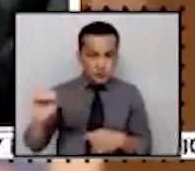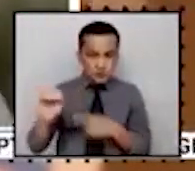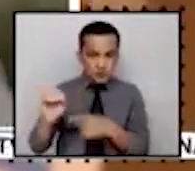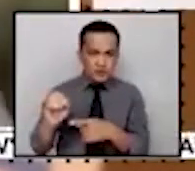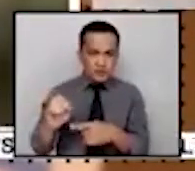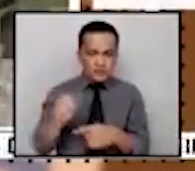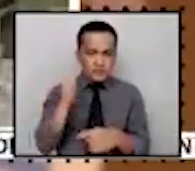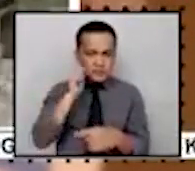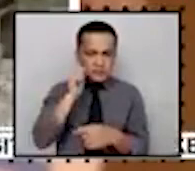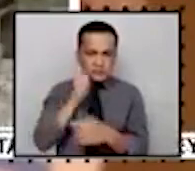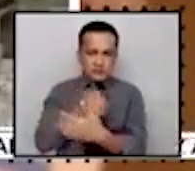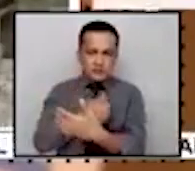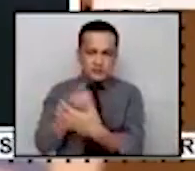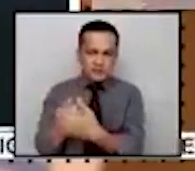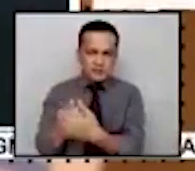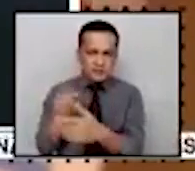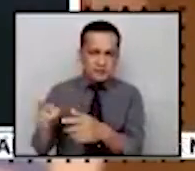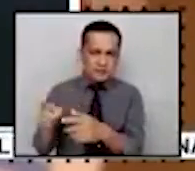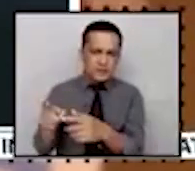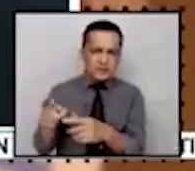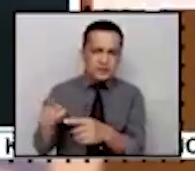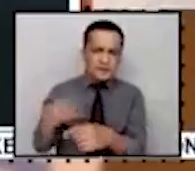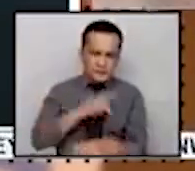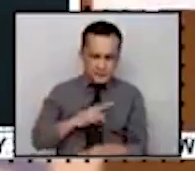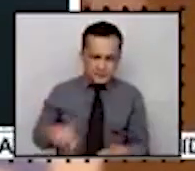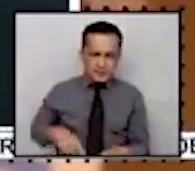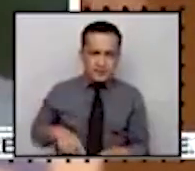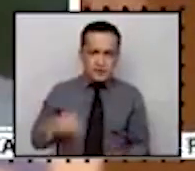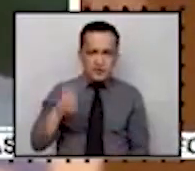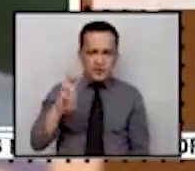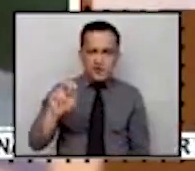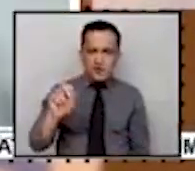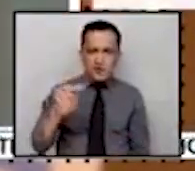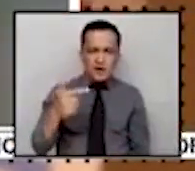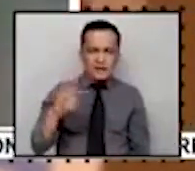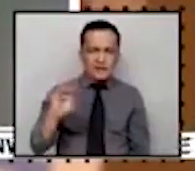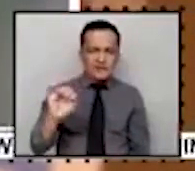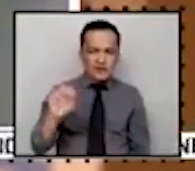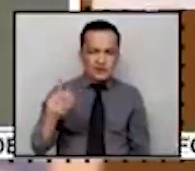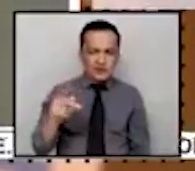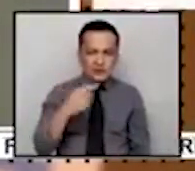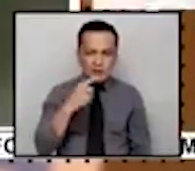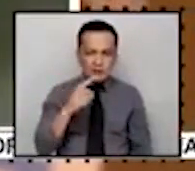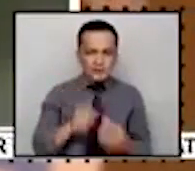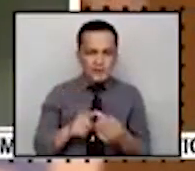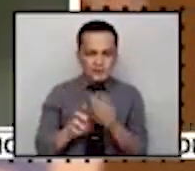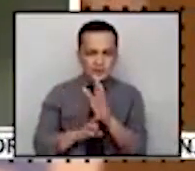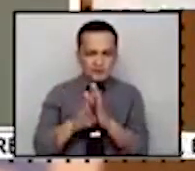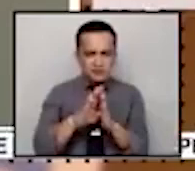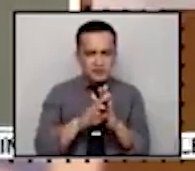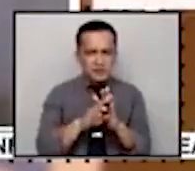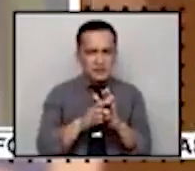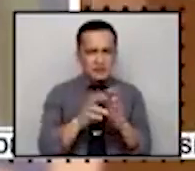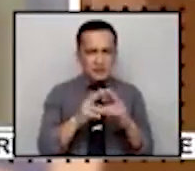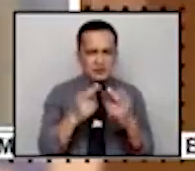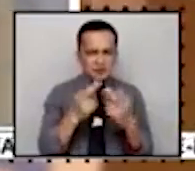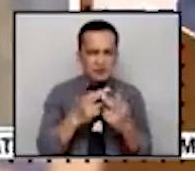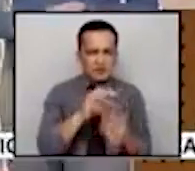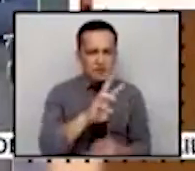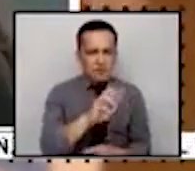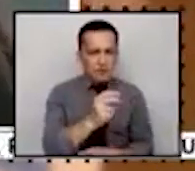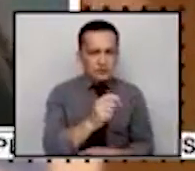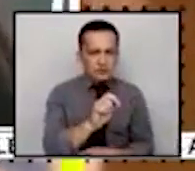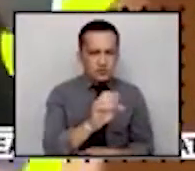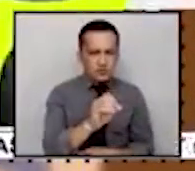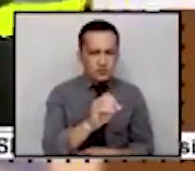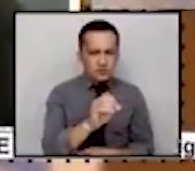the warm-hearted 8th prince, Wang Wook, but later develops a relationship with Wang Seo, the fearsome 4th